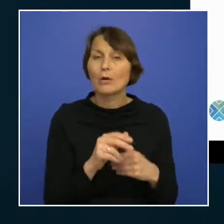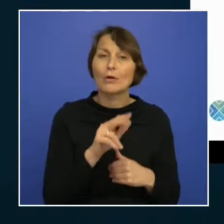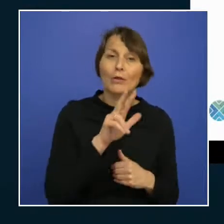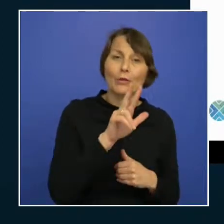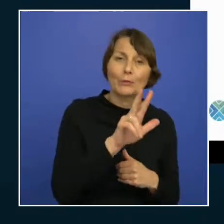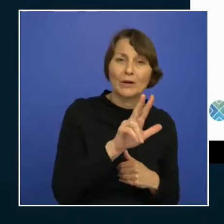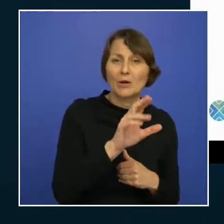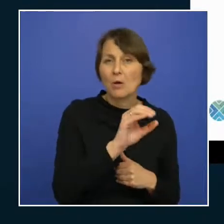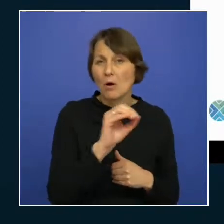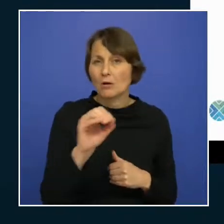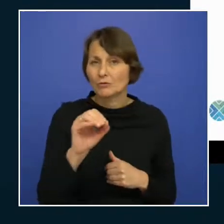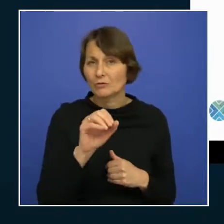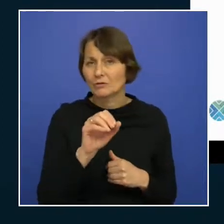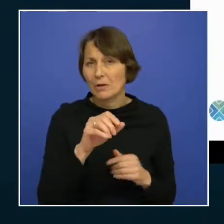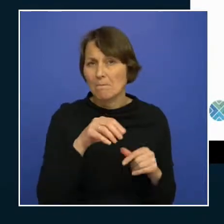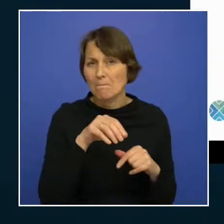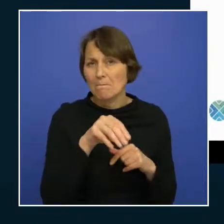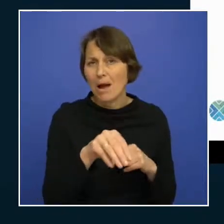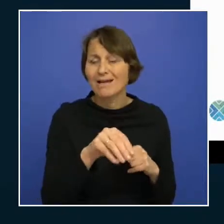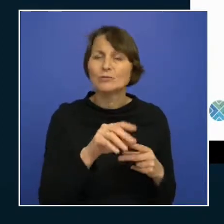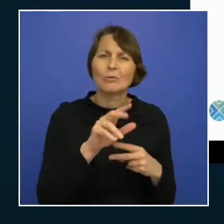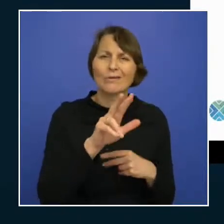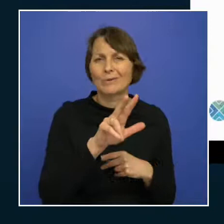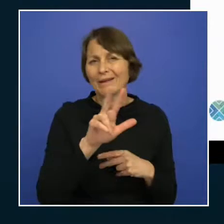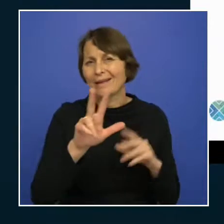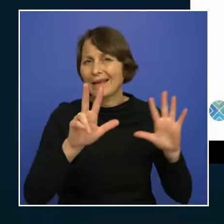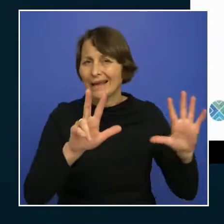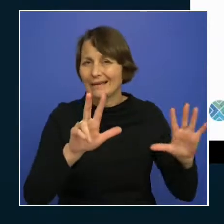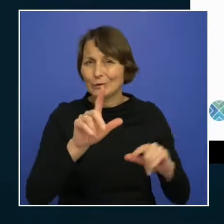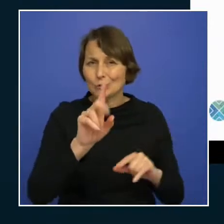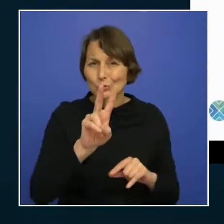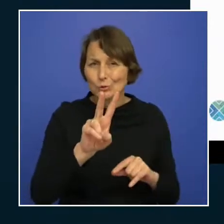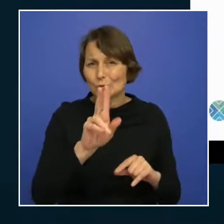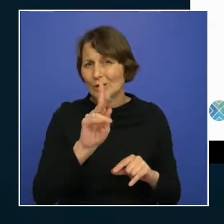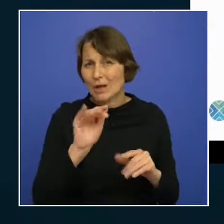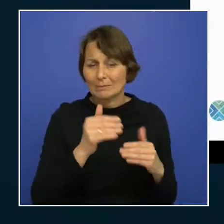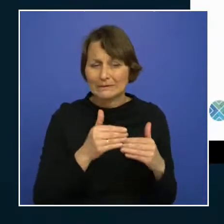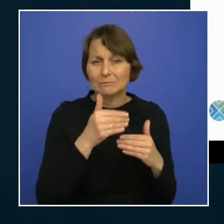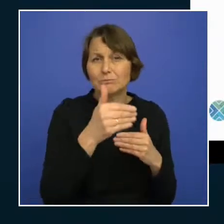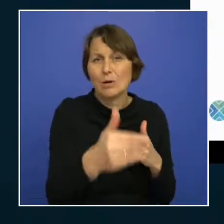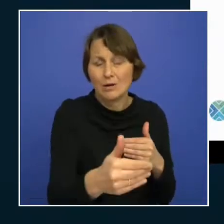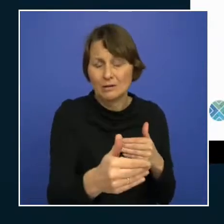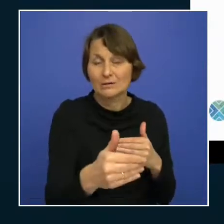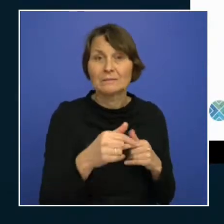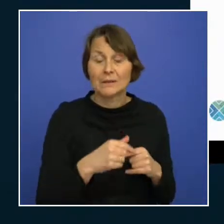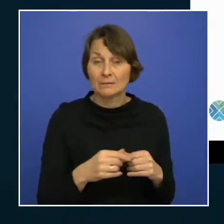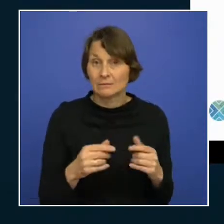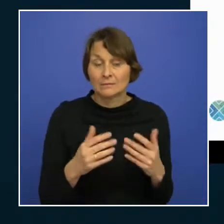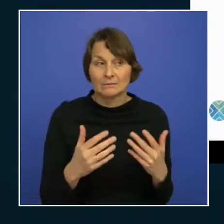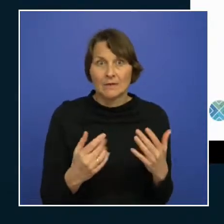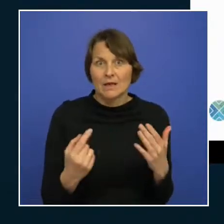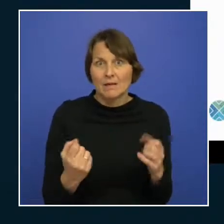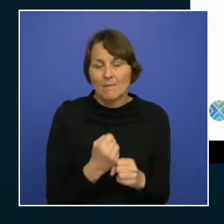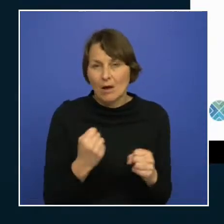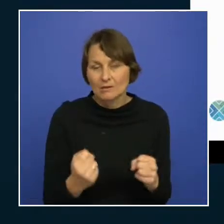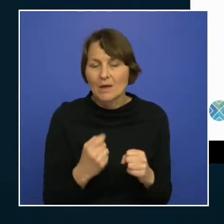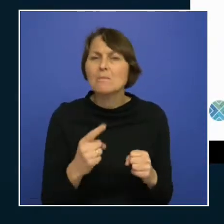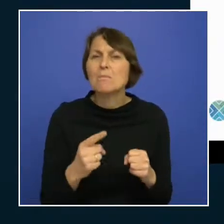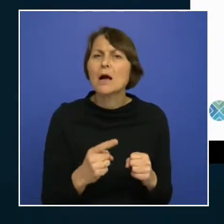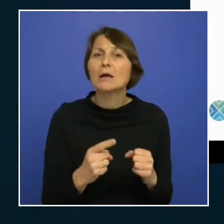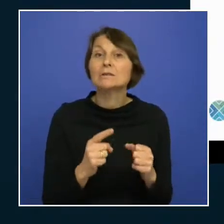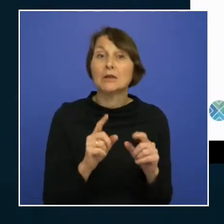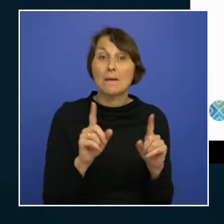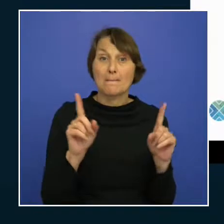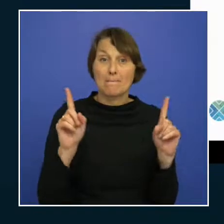apart, which is sometimes impossible. But most of the pairs are directly connected. So this is